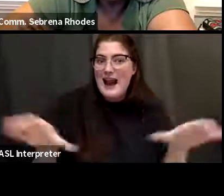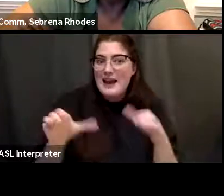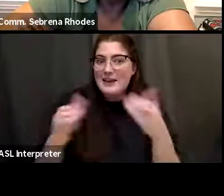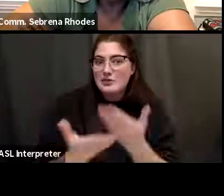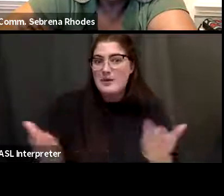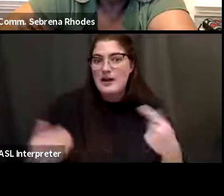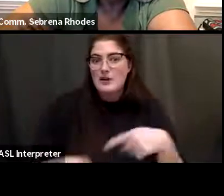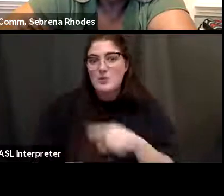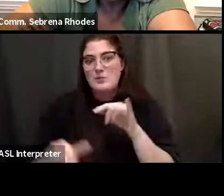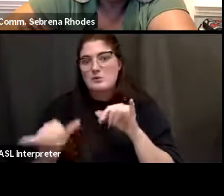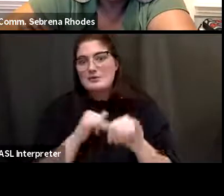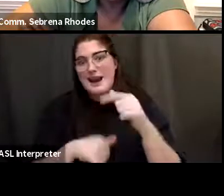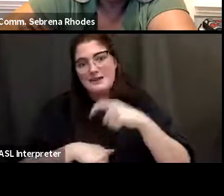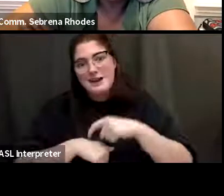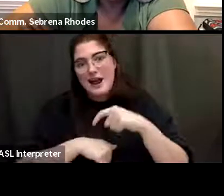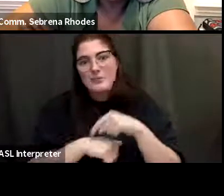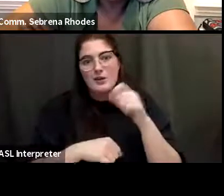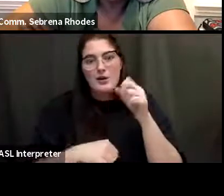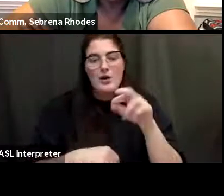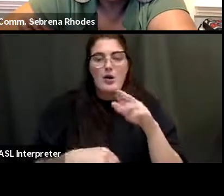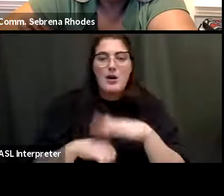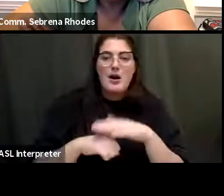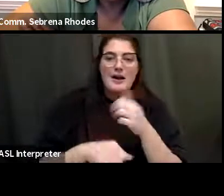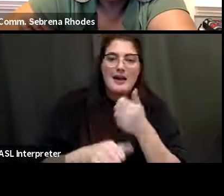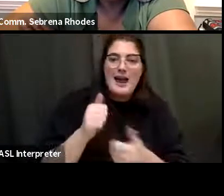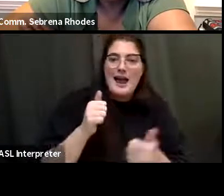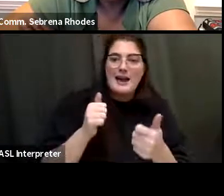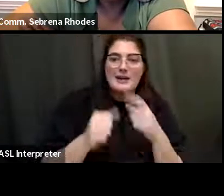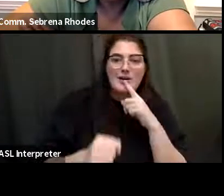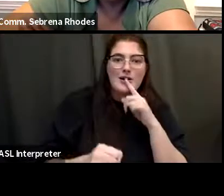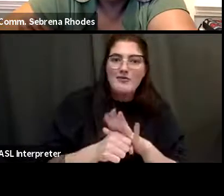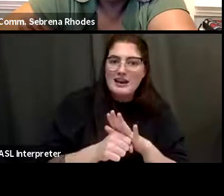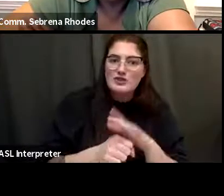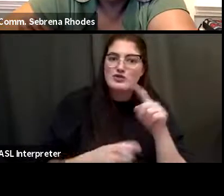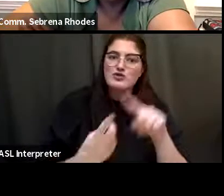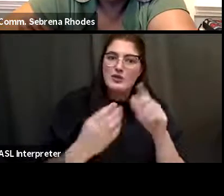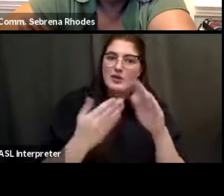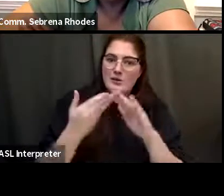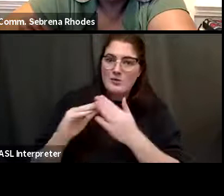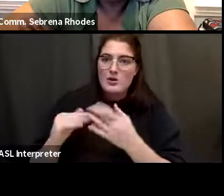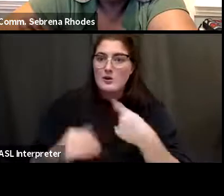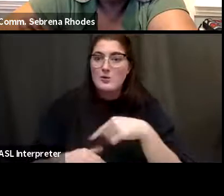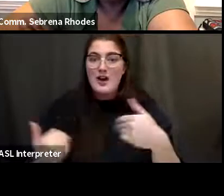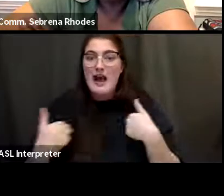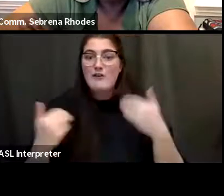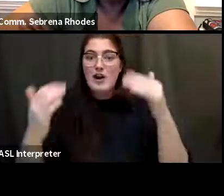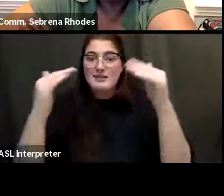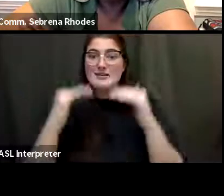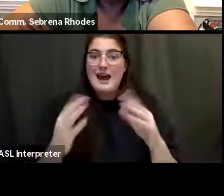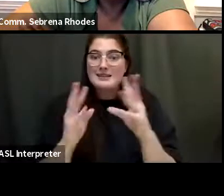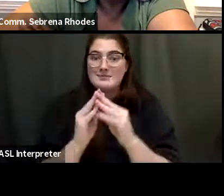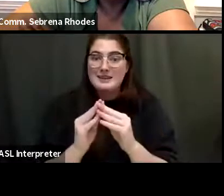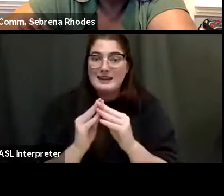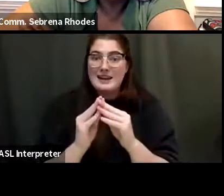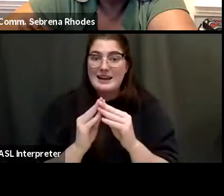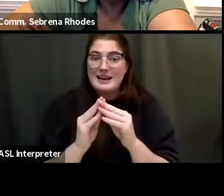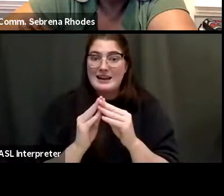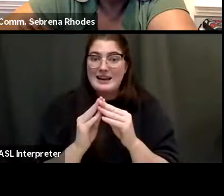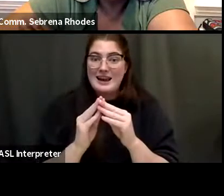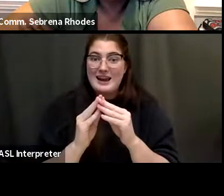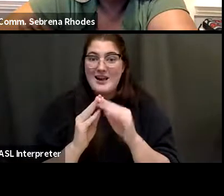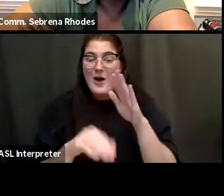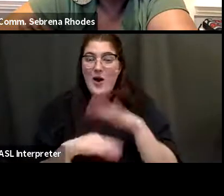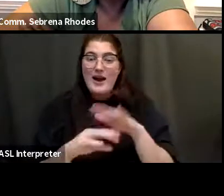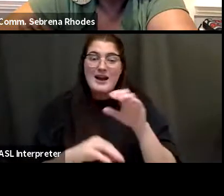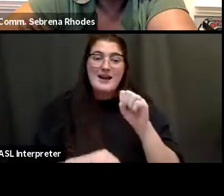stay timely on any obligations to the community. So we will have our next meeting, you know,